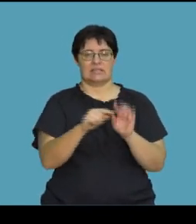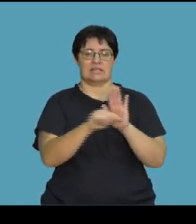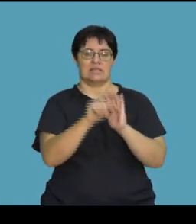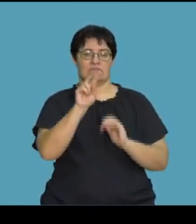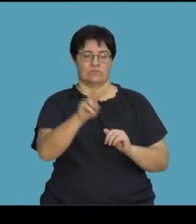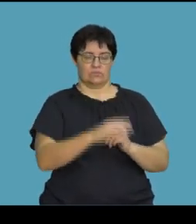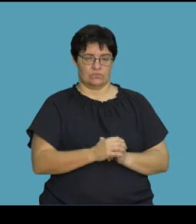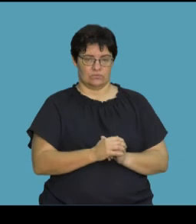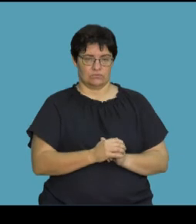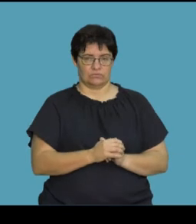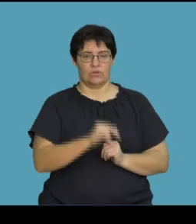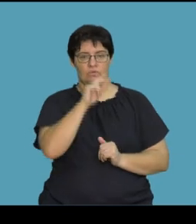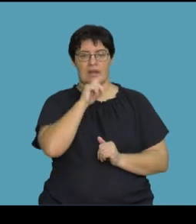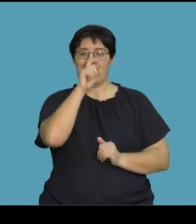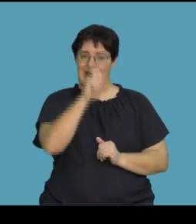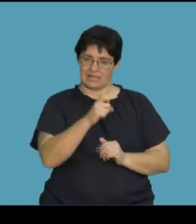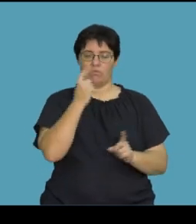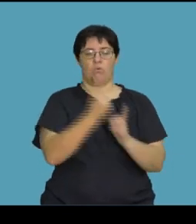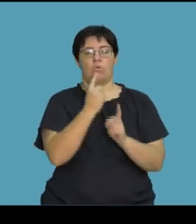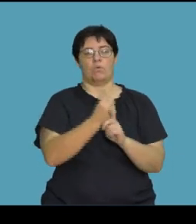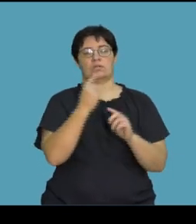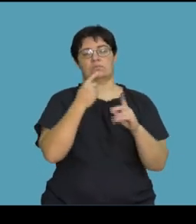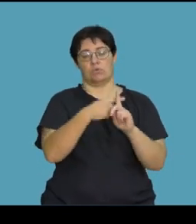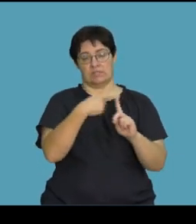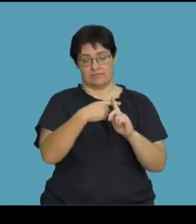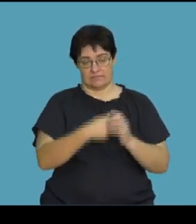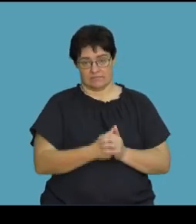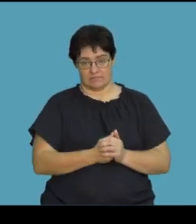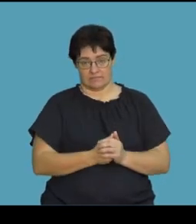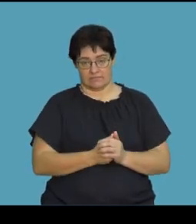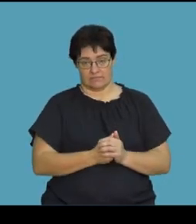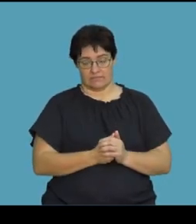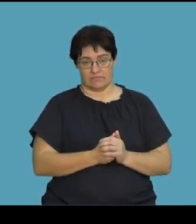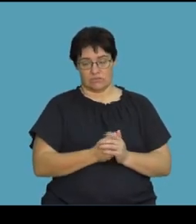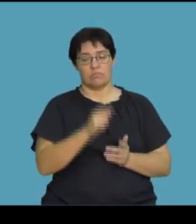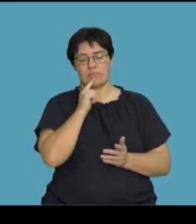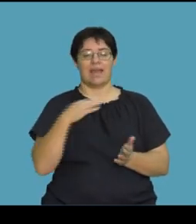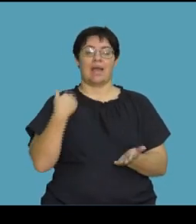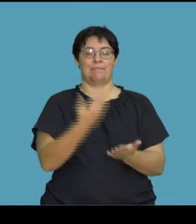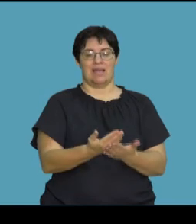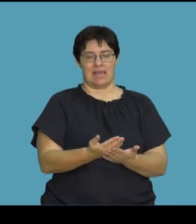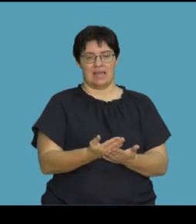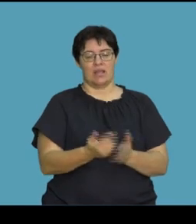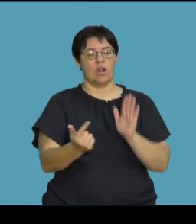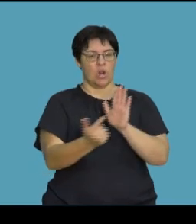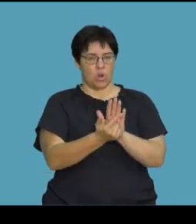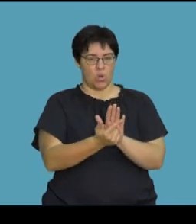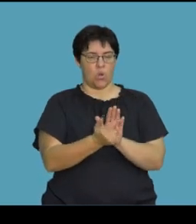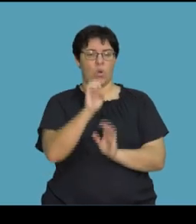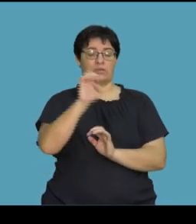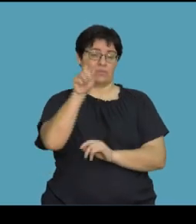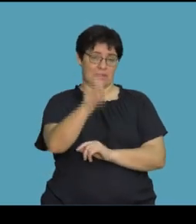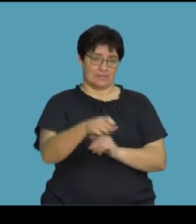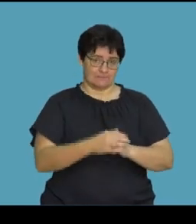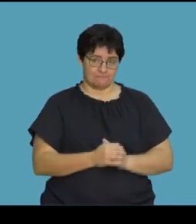negative 2, because remember, x must always be positive. So you also need to be able to apply some laws of